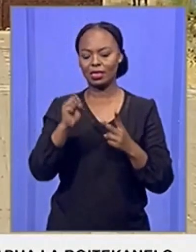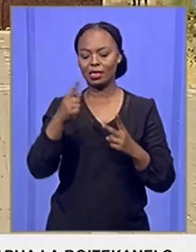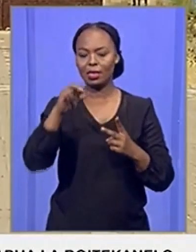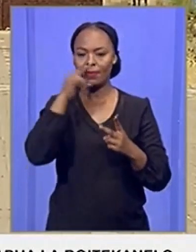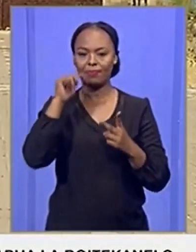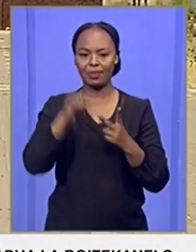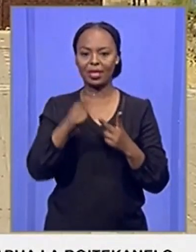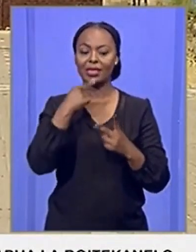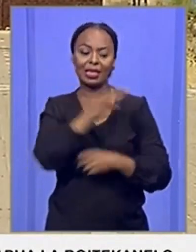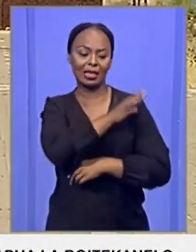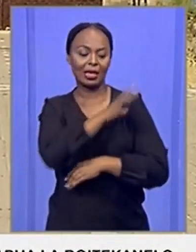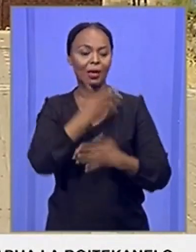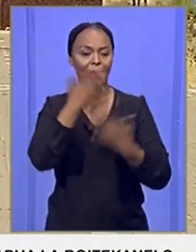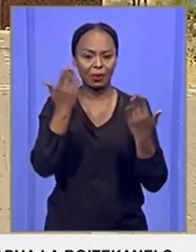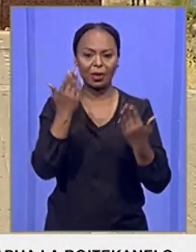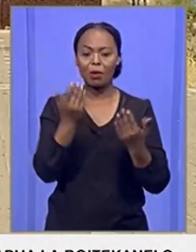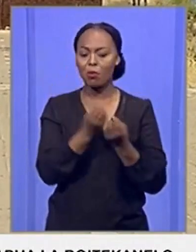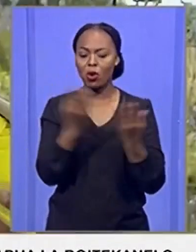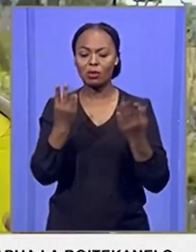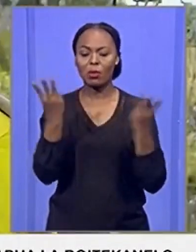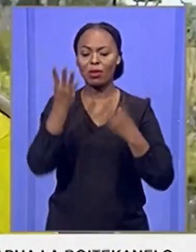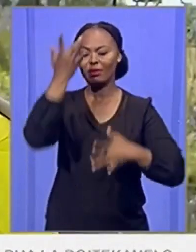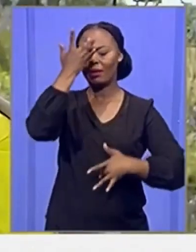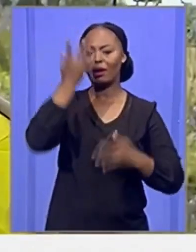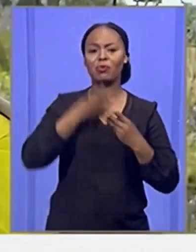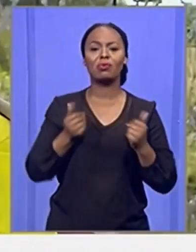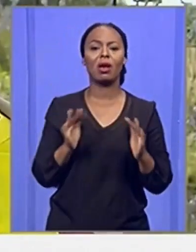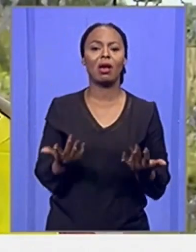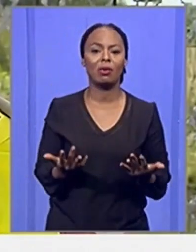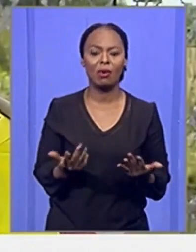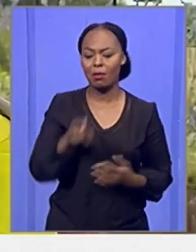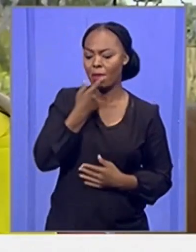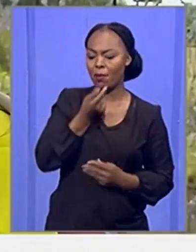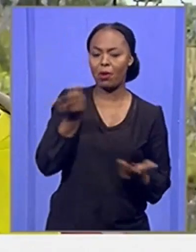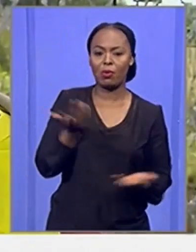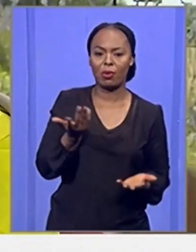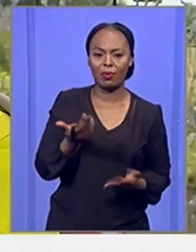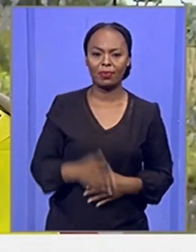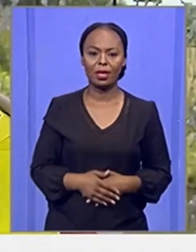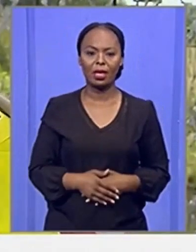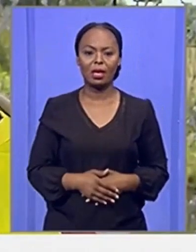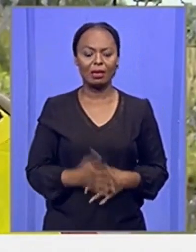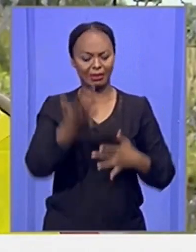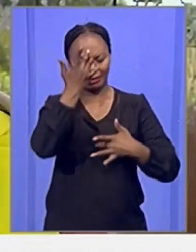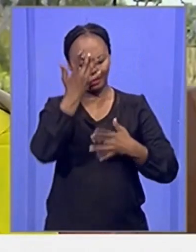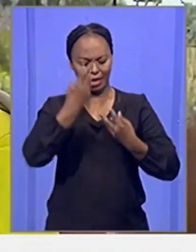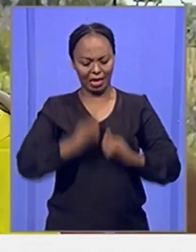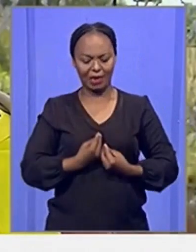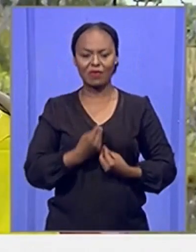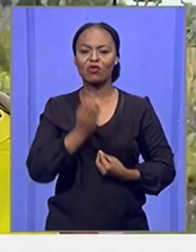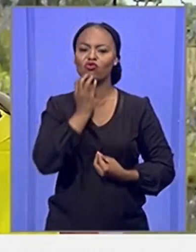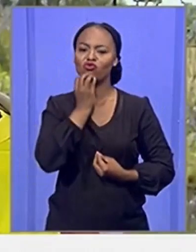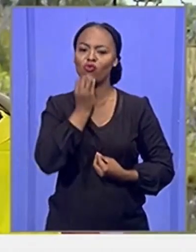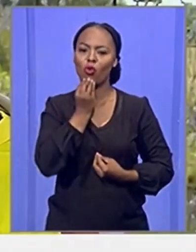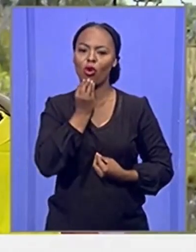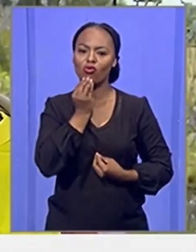a sa phekoleheng. Re tsokola ka kliniki kana gore re kgona go kra kliniki gore na re ba na le sekere na